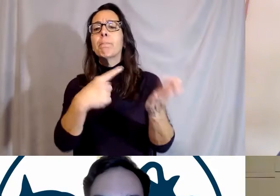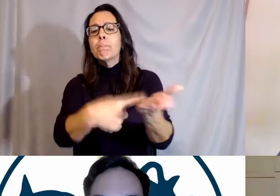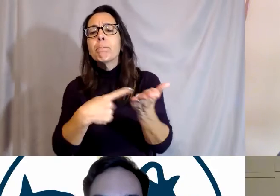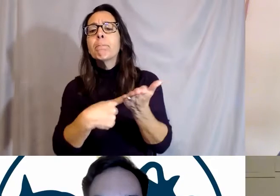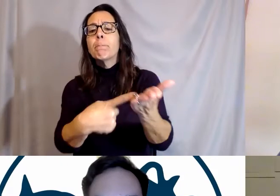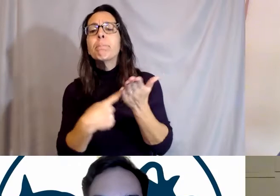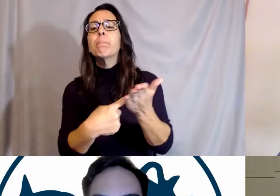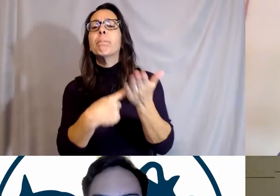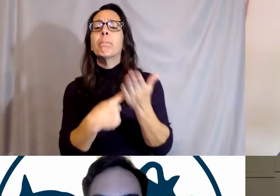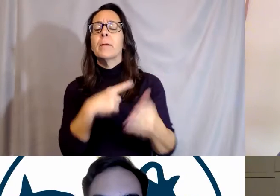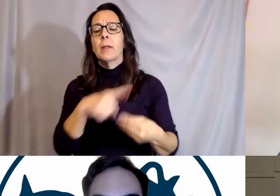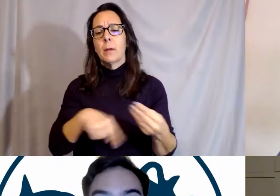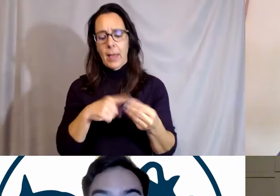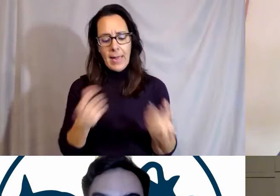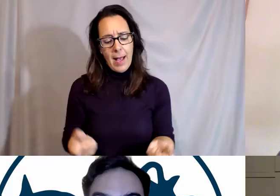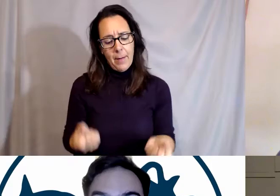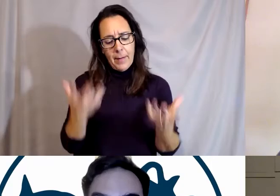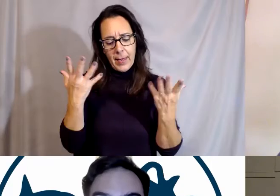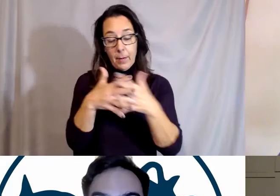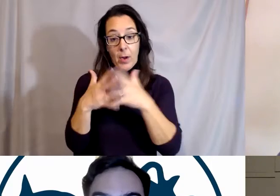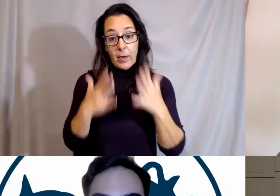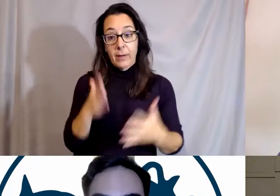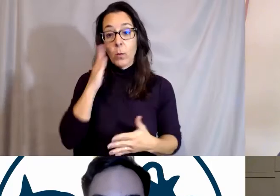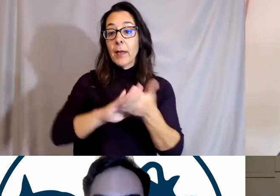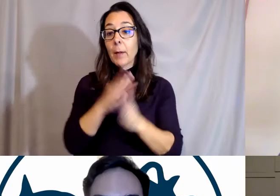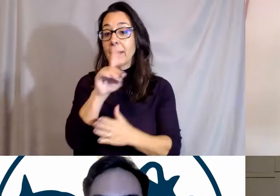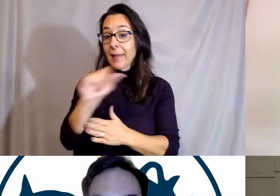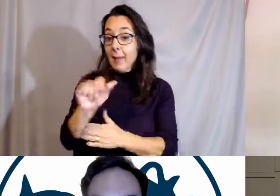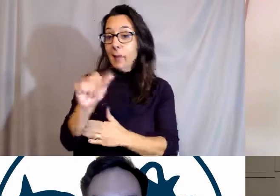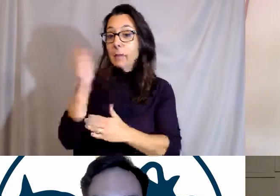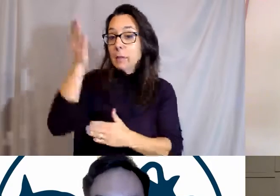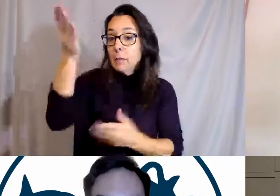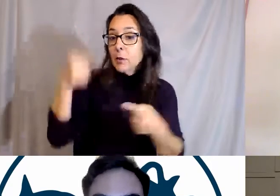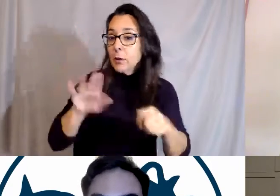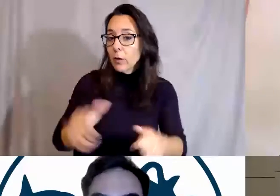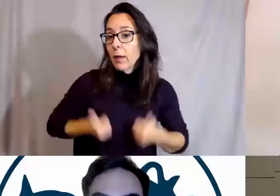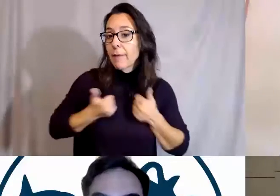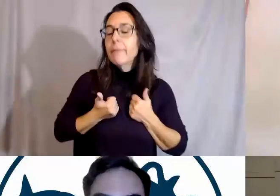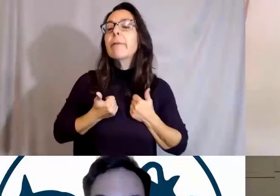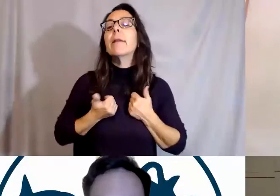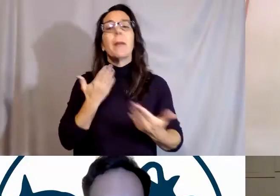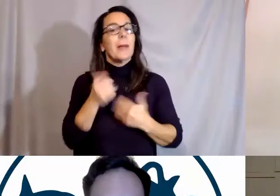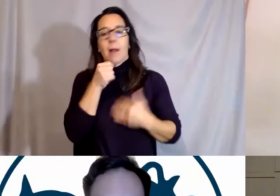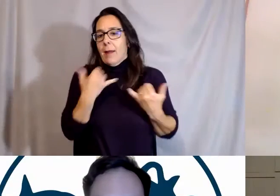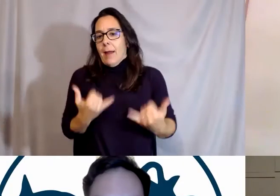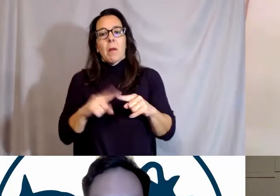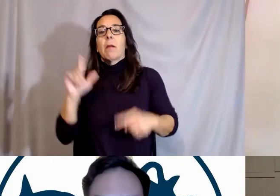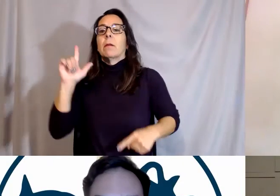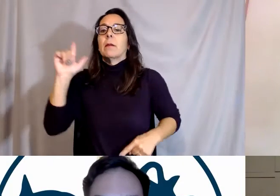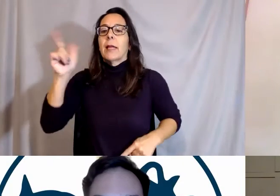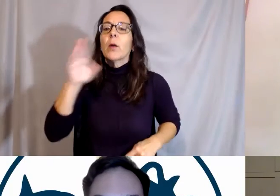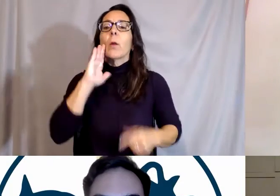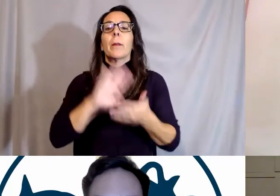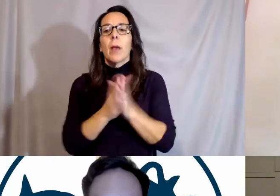percentage of Americans that will become disabled in their lifetime or become a person with a disability or be related to a person with a